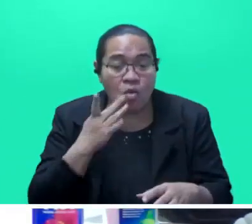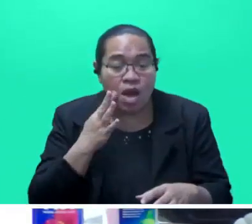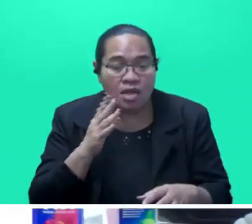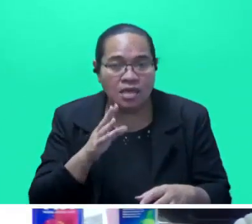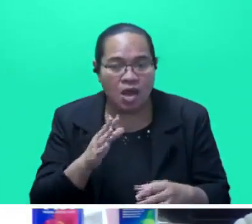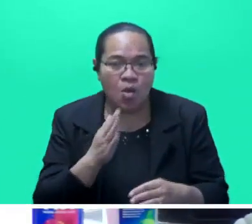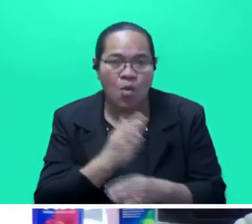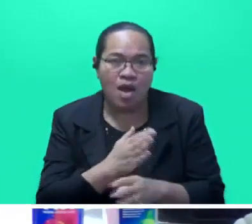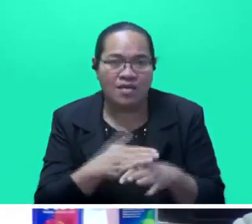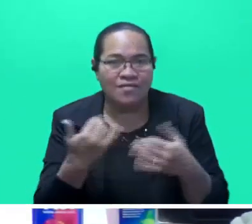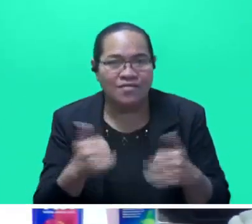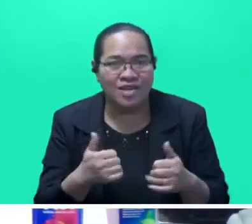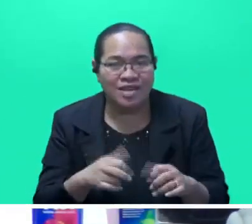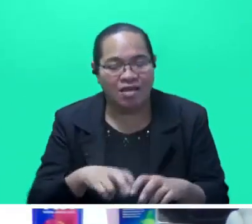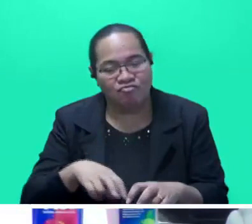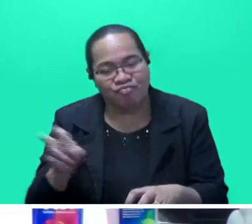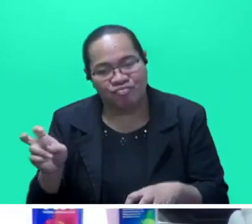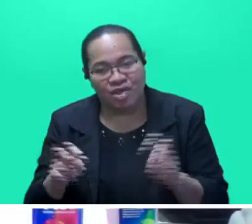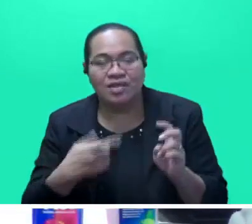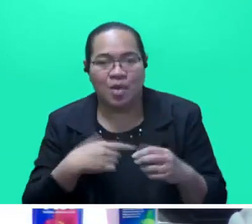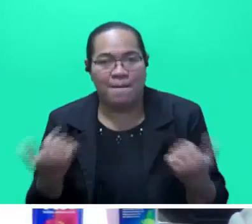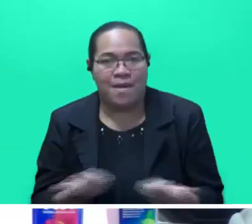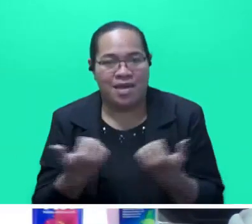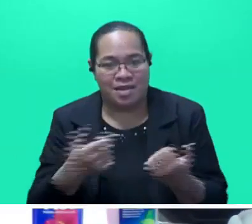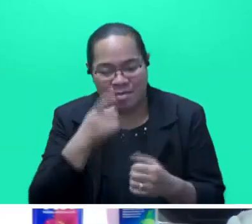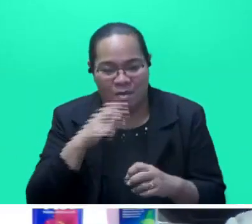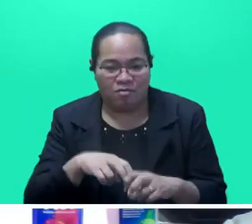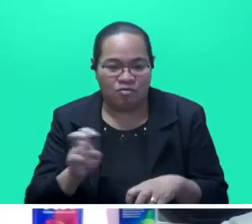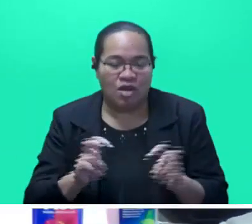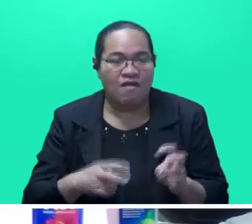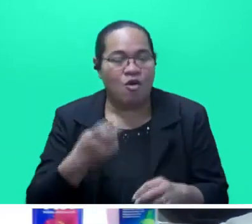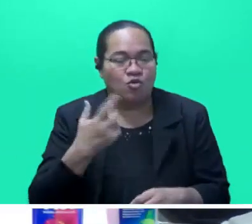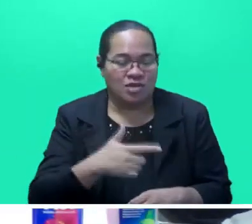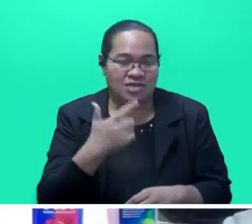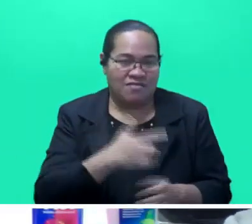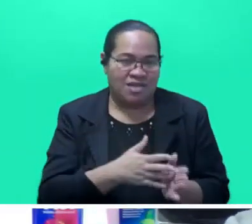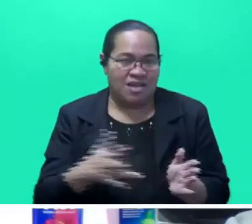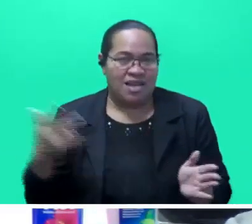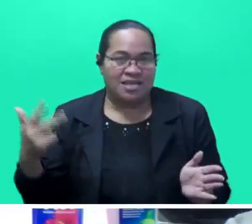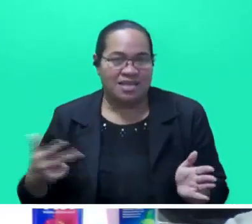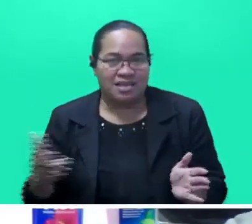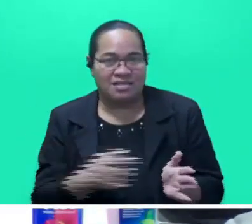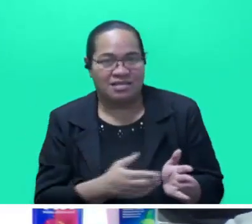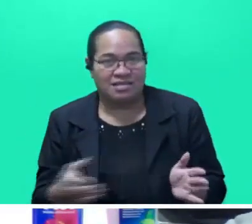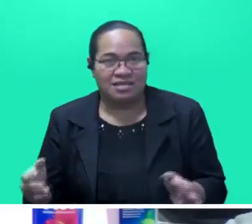of the works, and this had contributed to the high number of turnover recorded for 2017-2018 period.